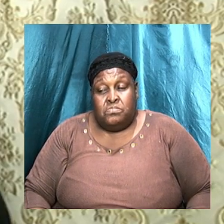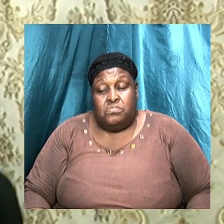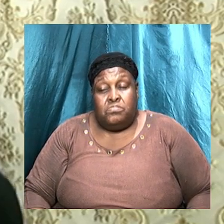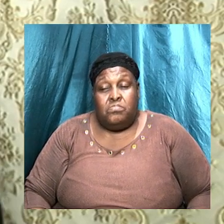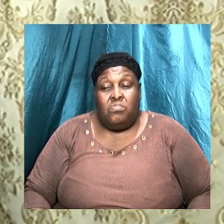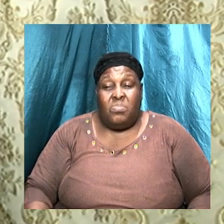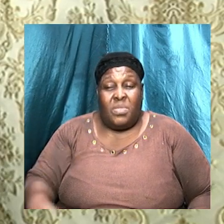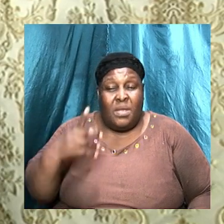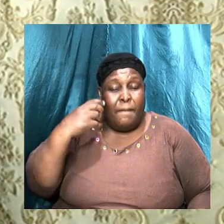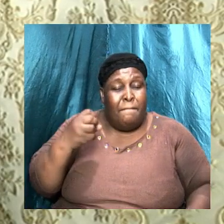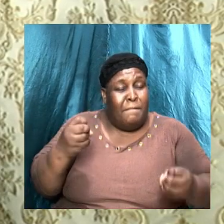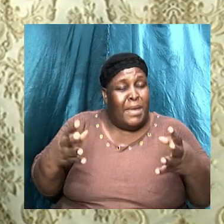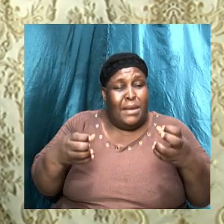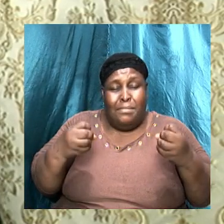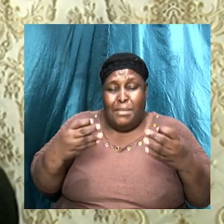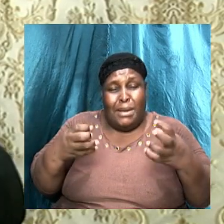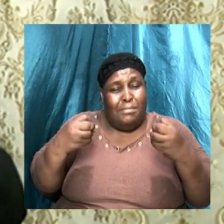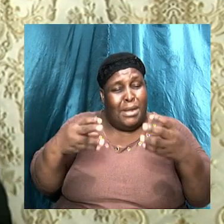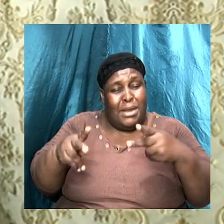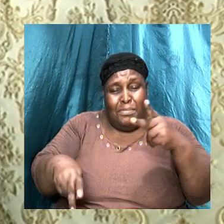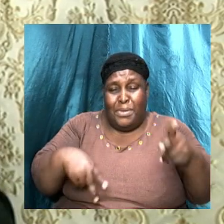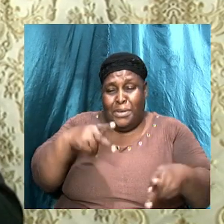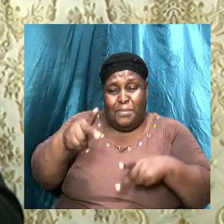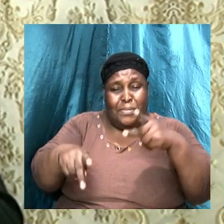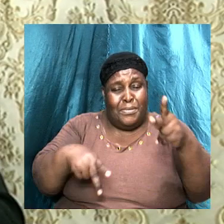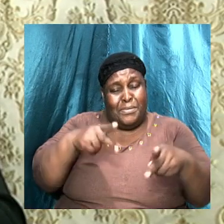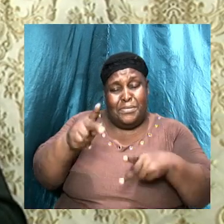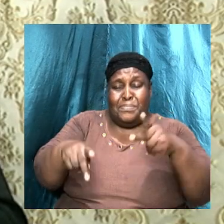a lot of folks think that